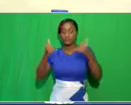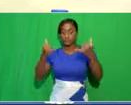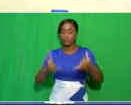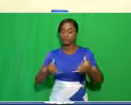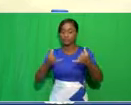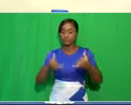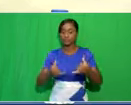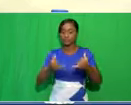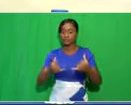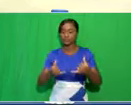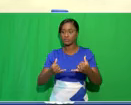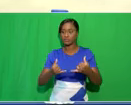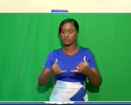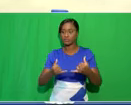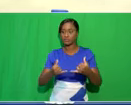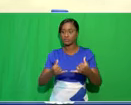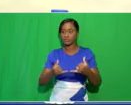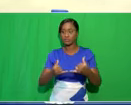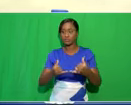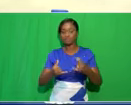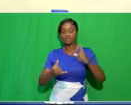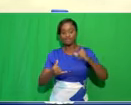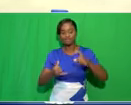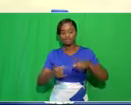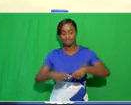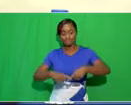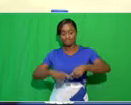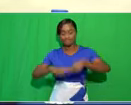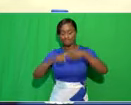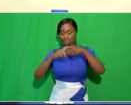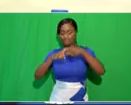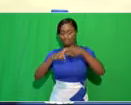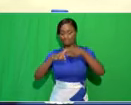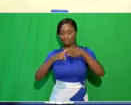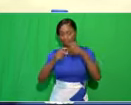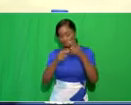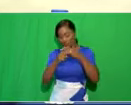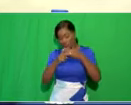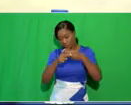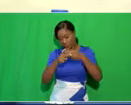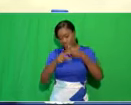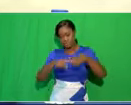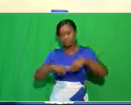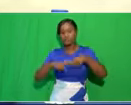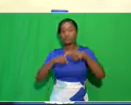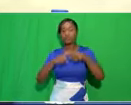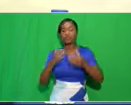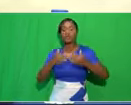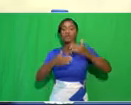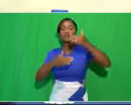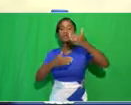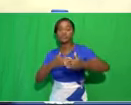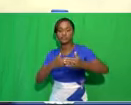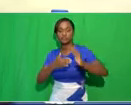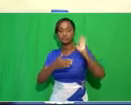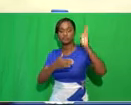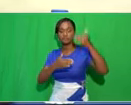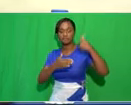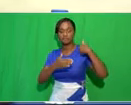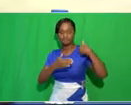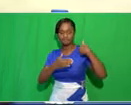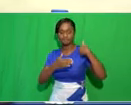time, we must take a break. We'll take a short break. When we come back, we will be able to